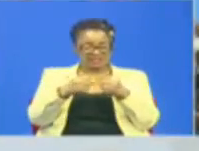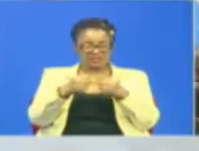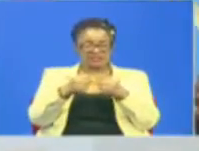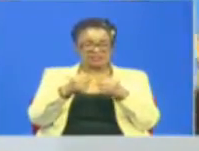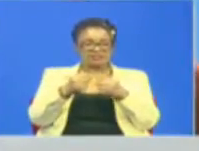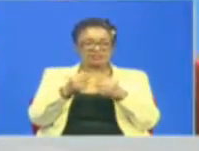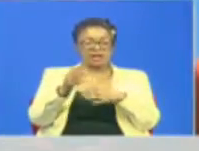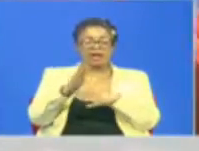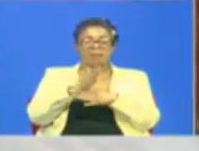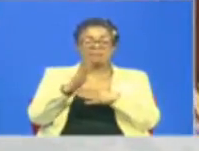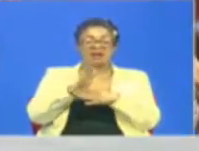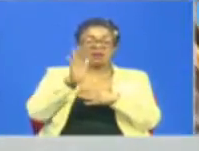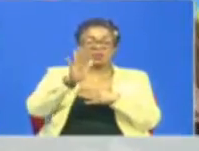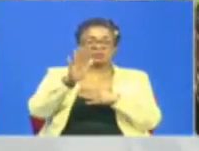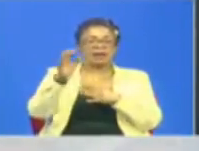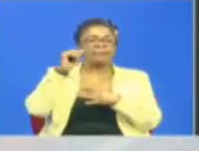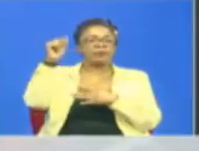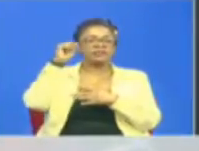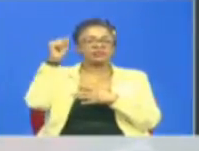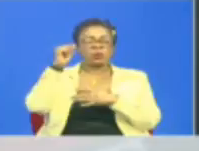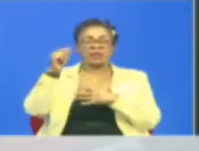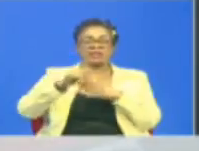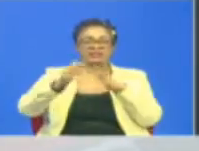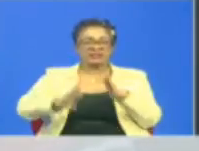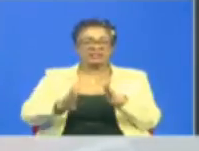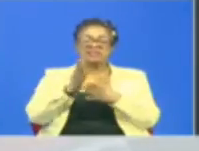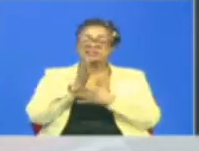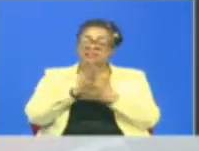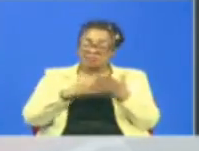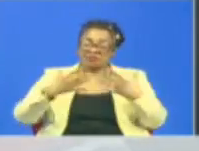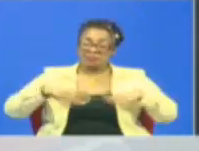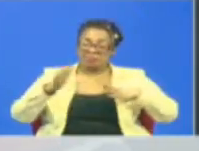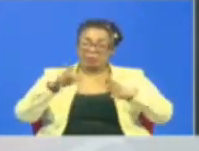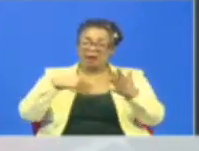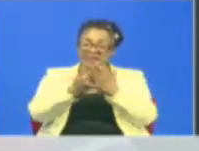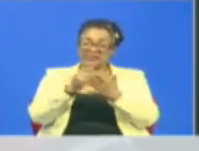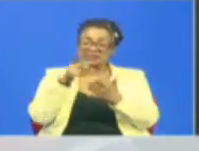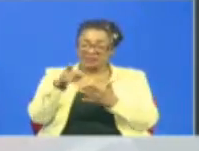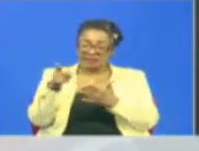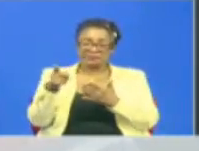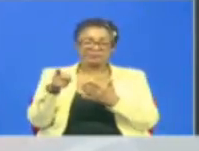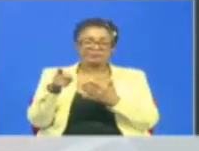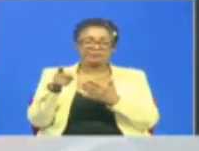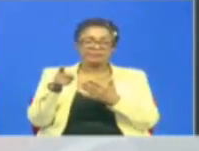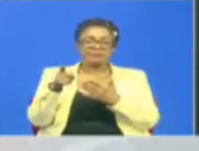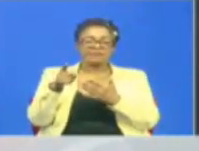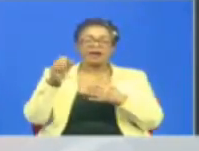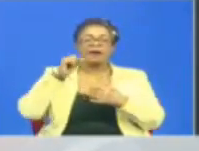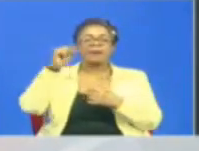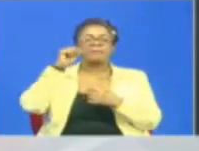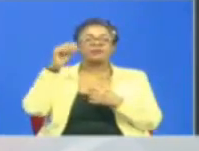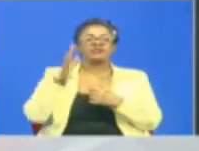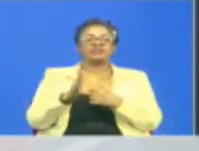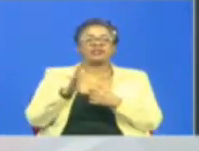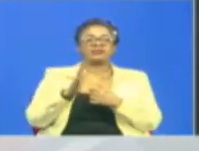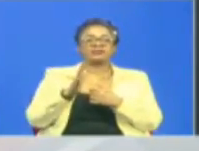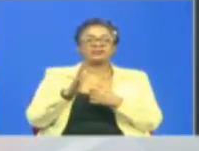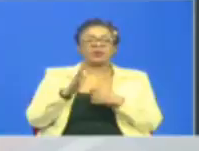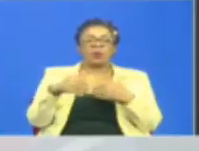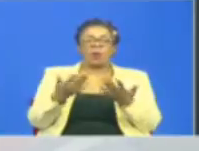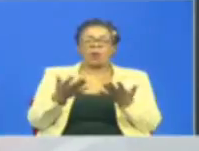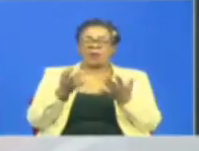of interest are political leaders. And some of the people that we've arrested are politicians or individuals with